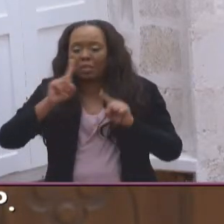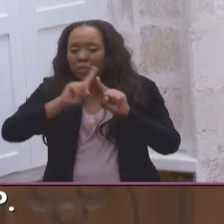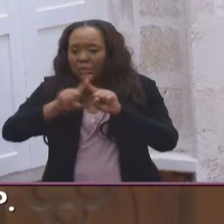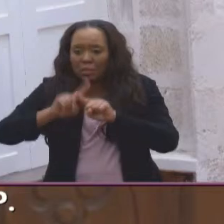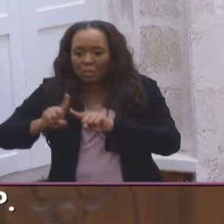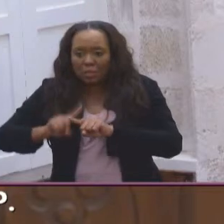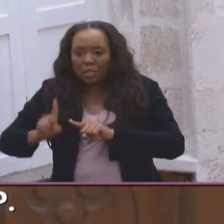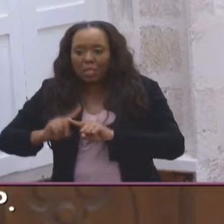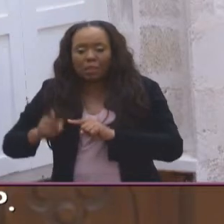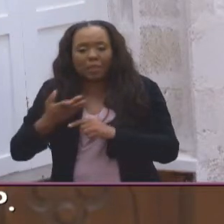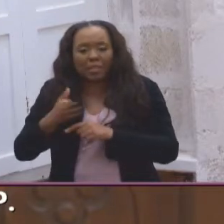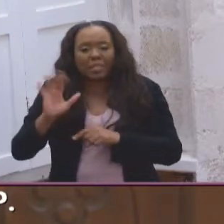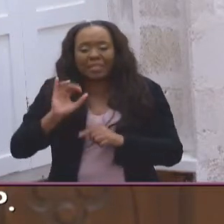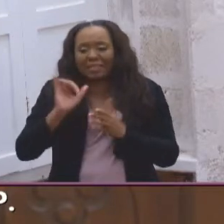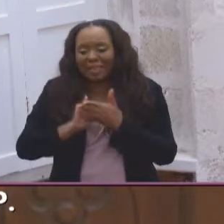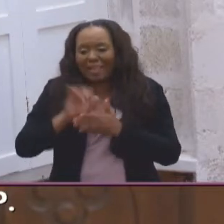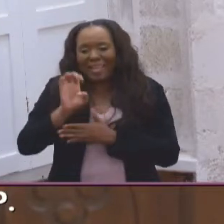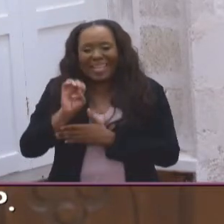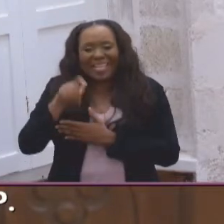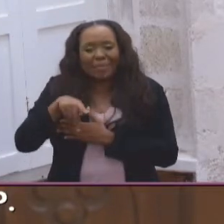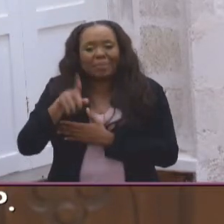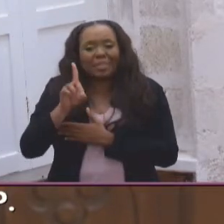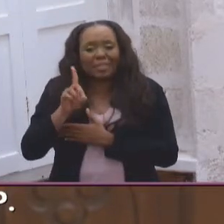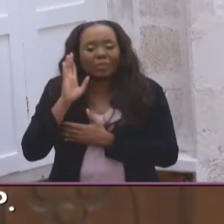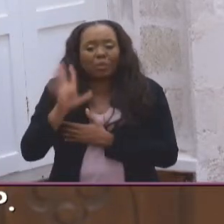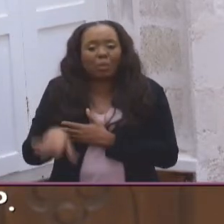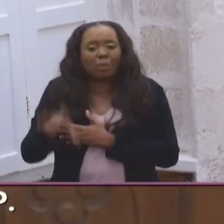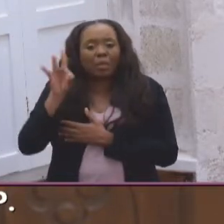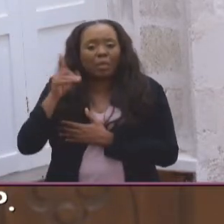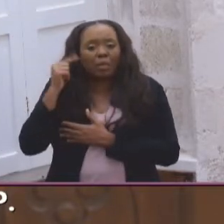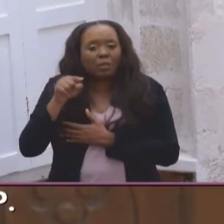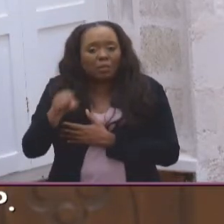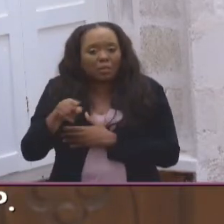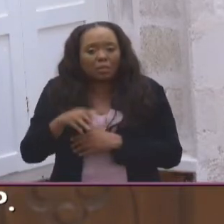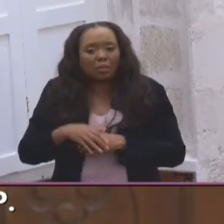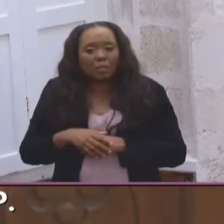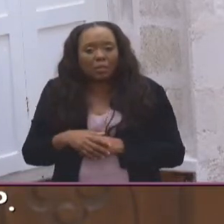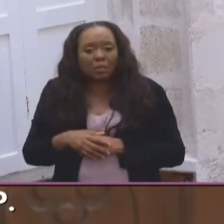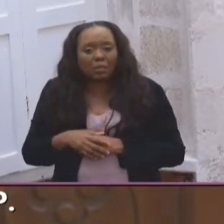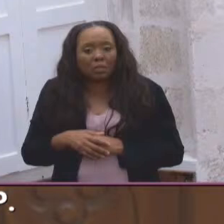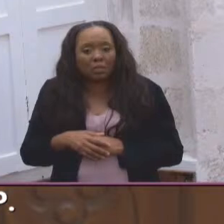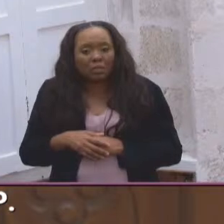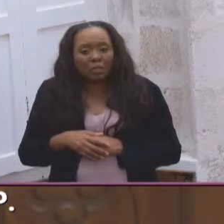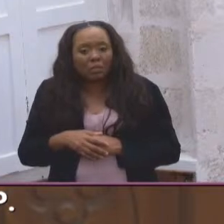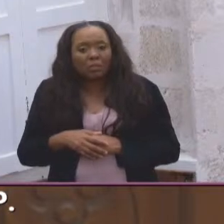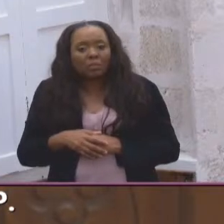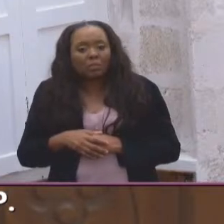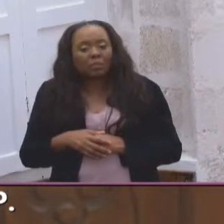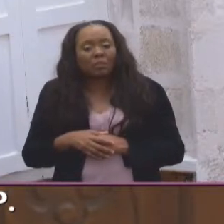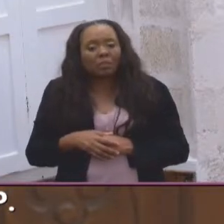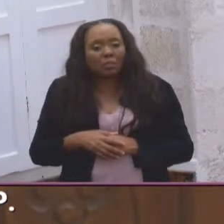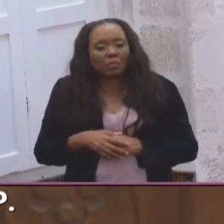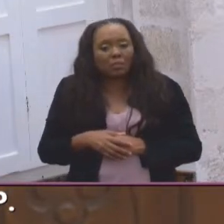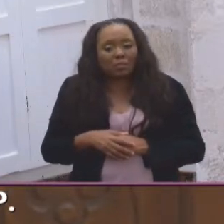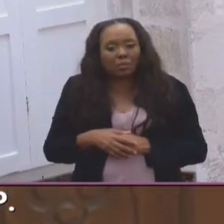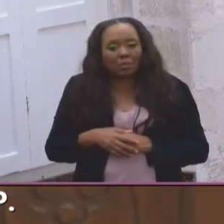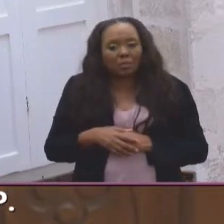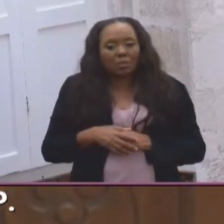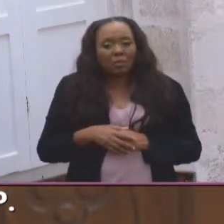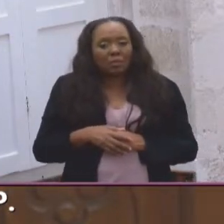subsequently. Your suggestion regarding subsidized agriculture is an interesting one, and one that